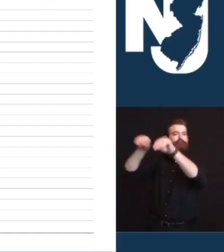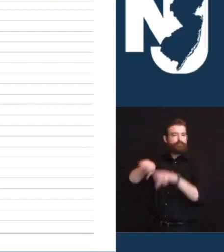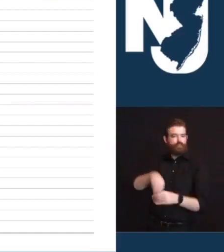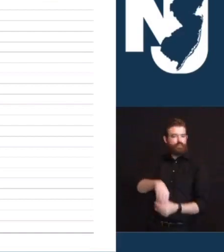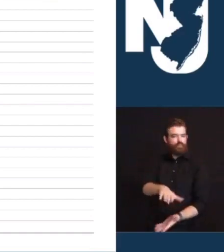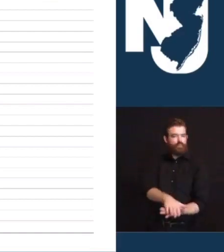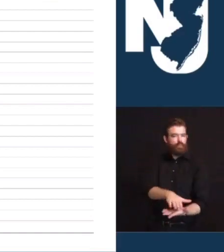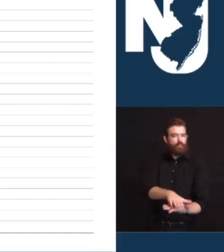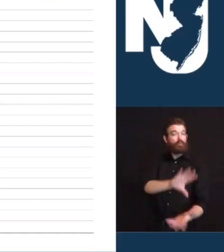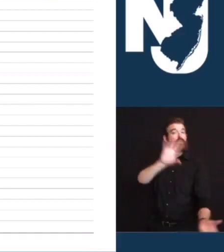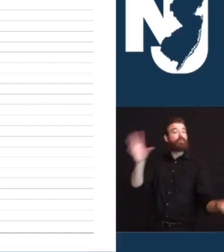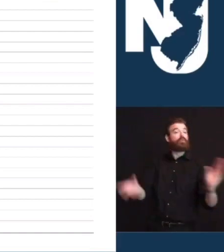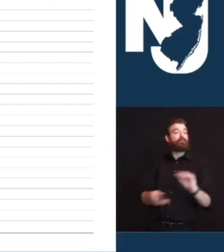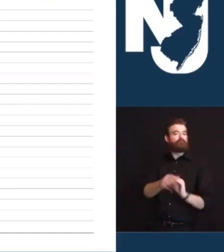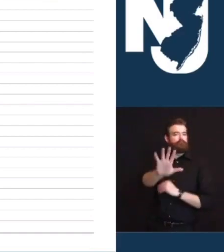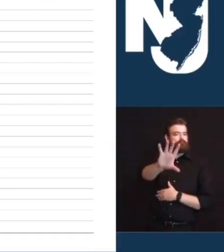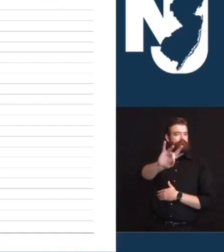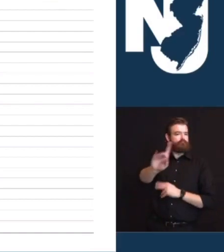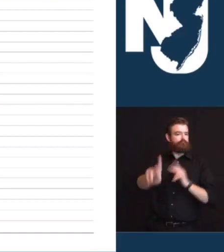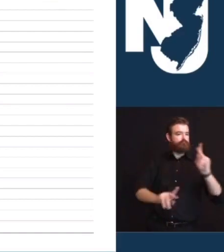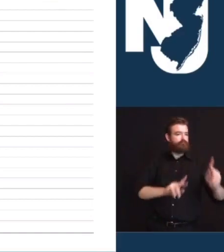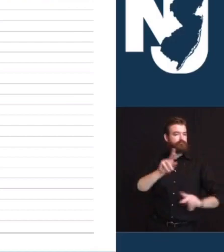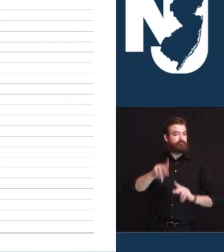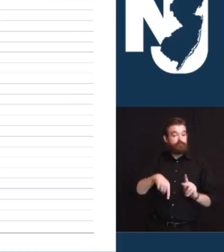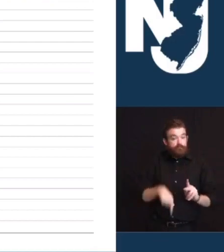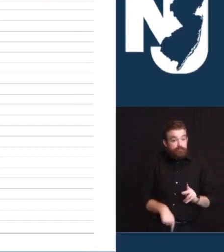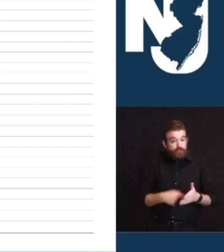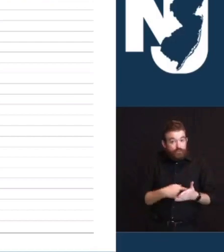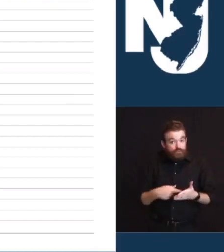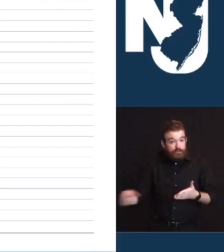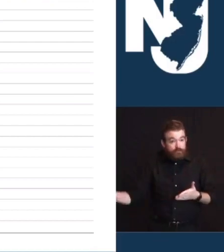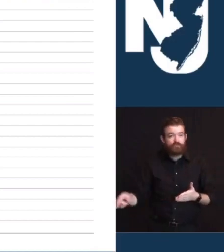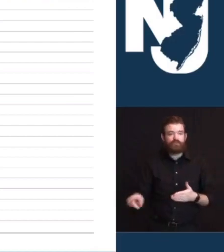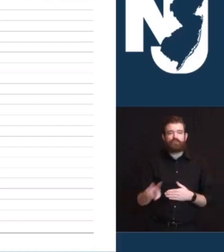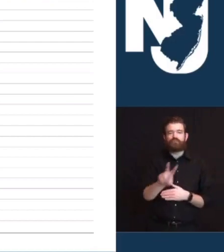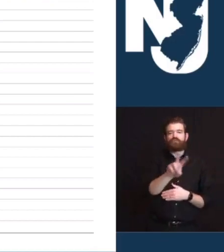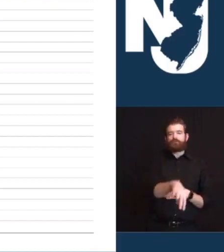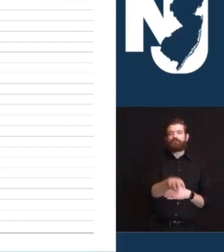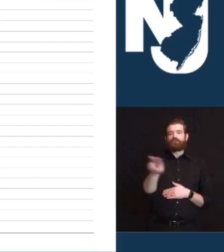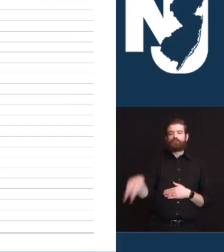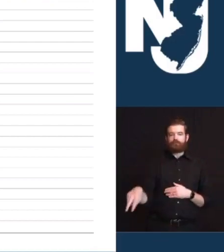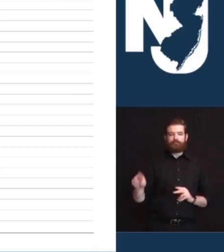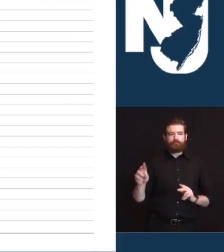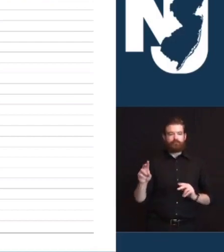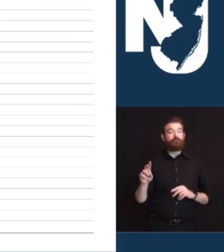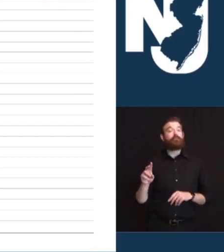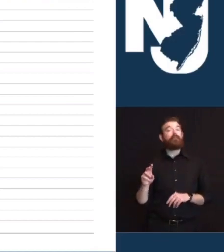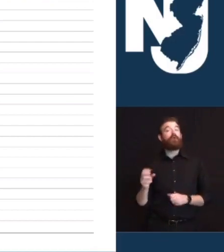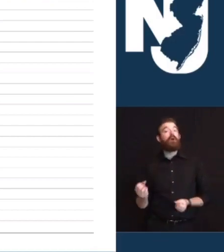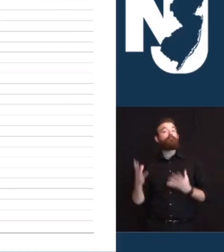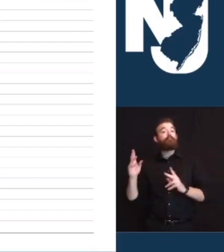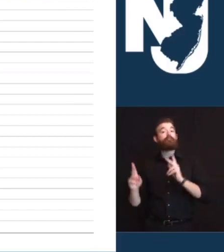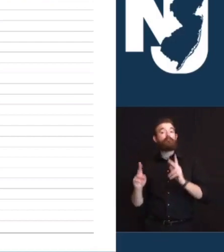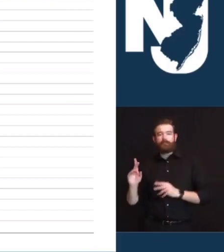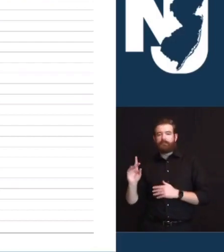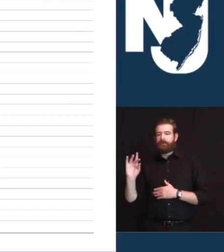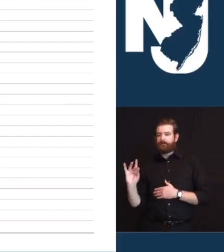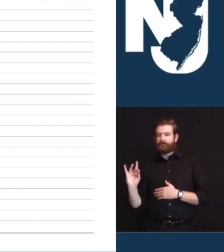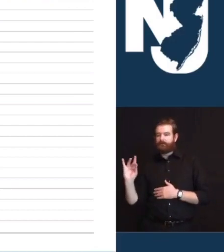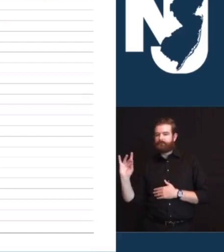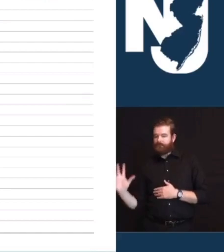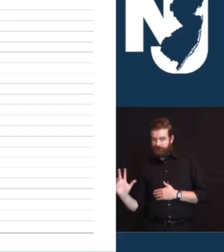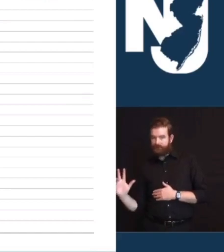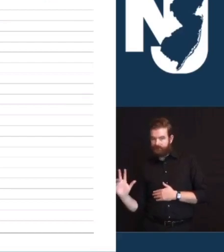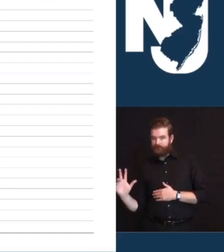This week that number is 22 and covering 83 individuals. The counties